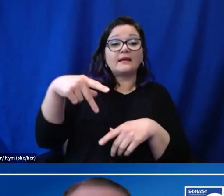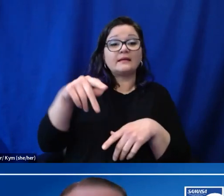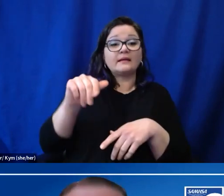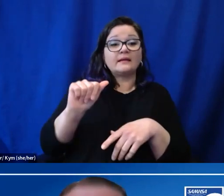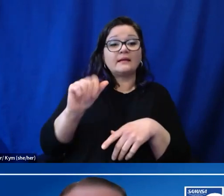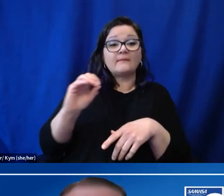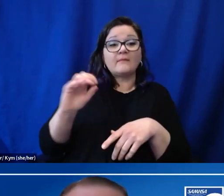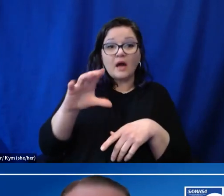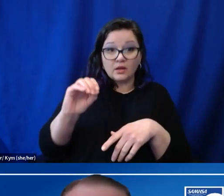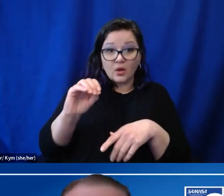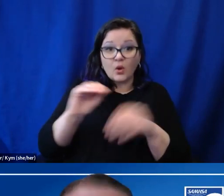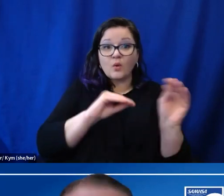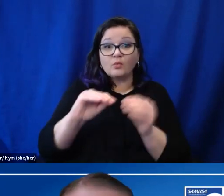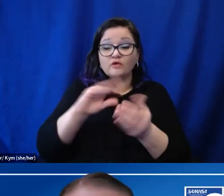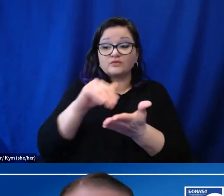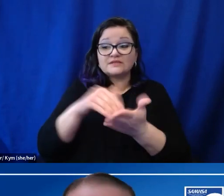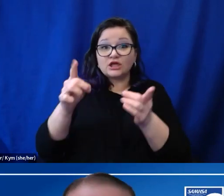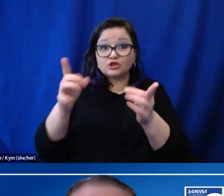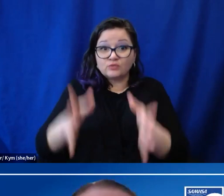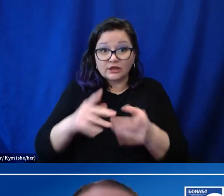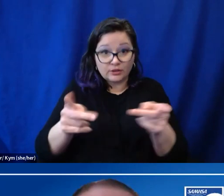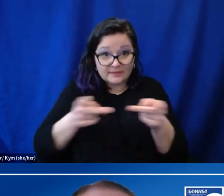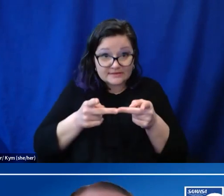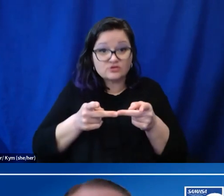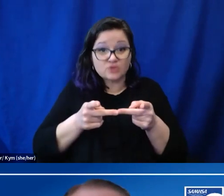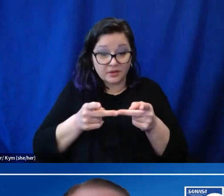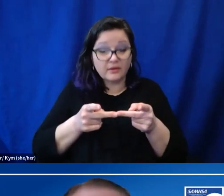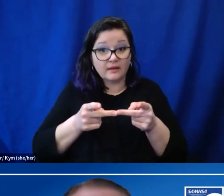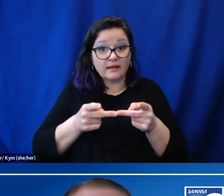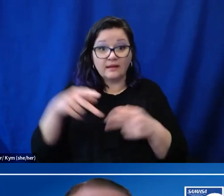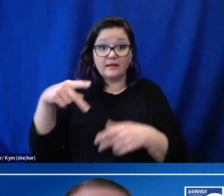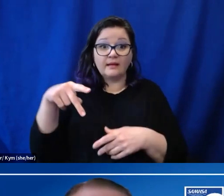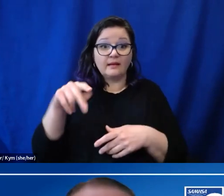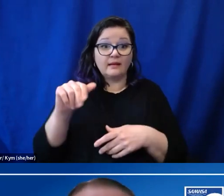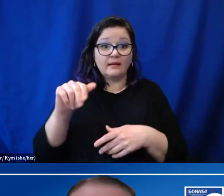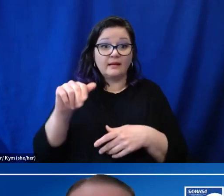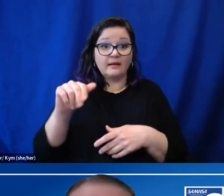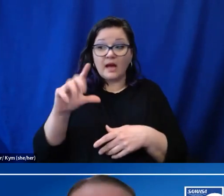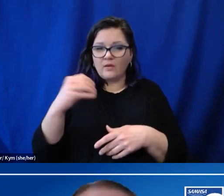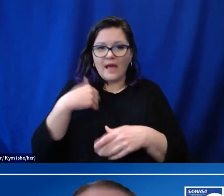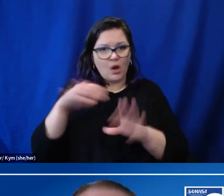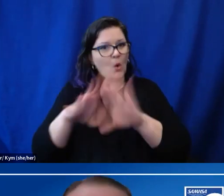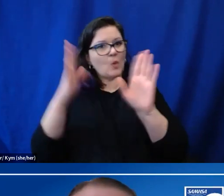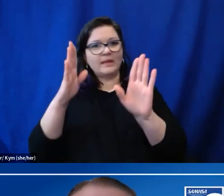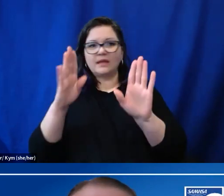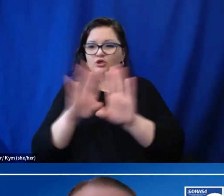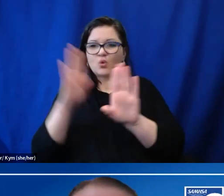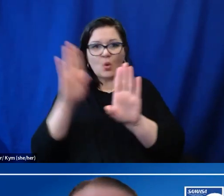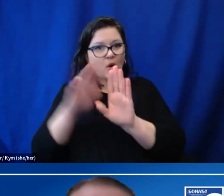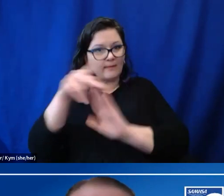center director's position, Paulo had an open door for everybody in